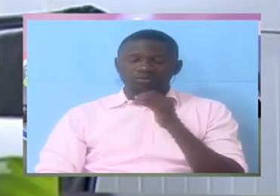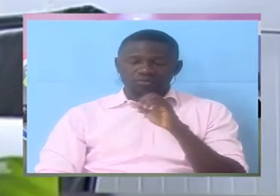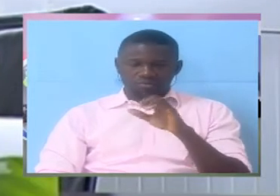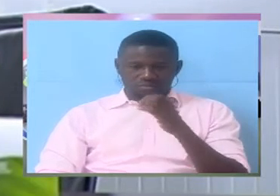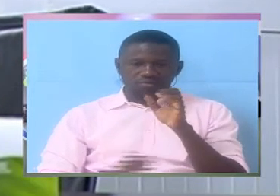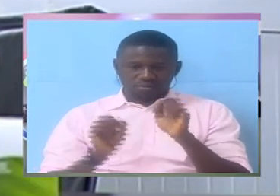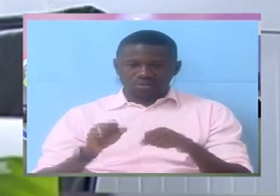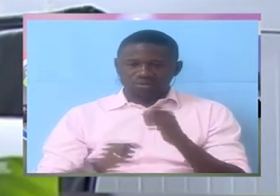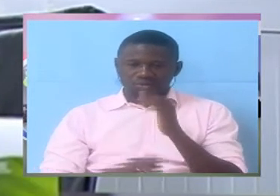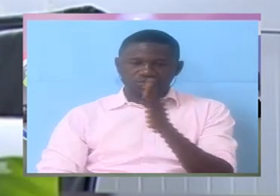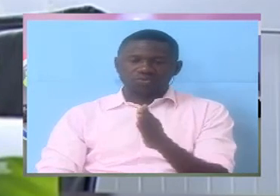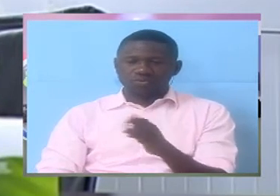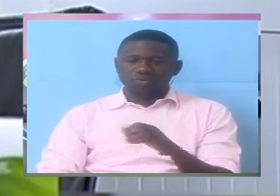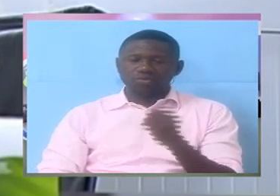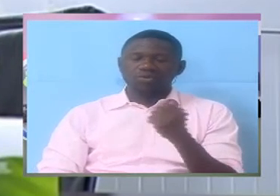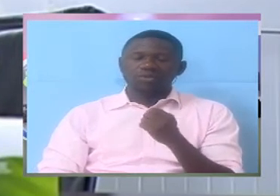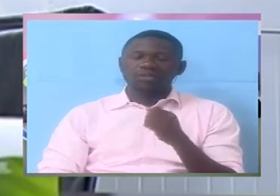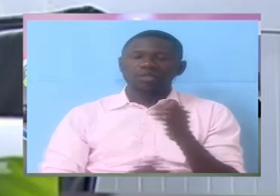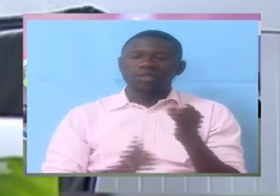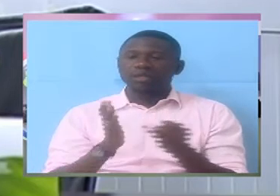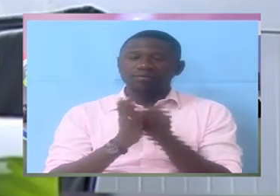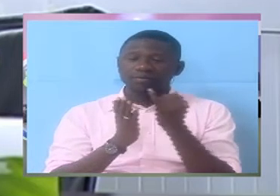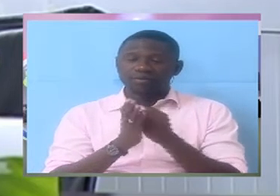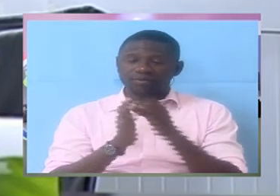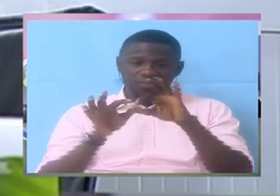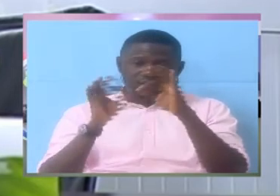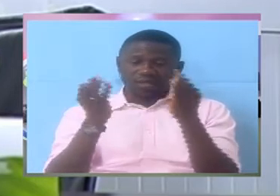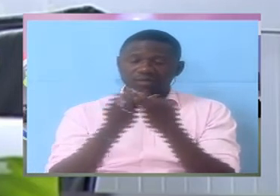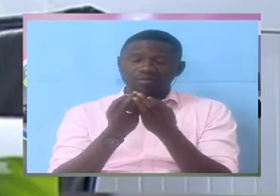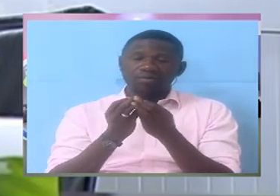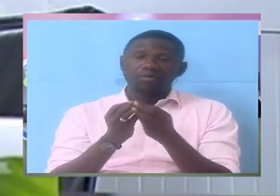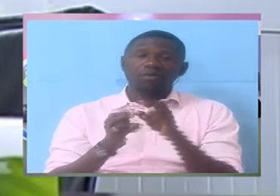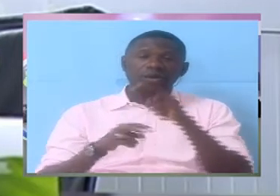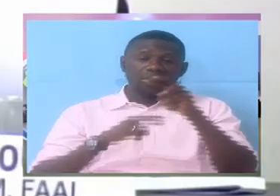of investigators. As I entered,